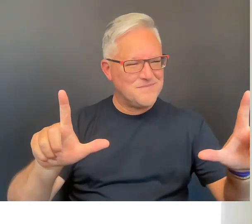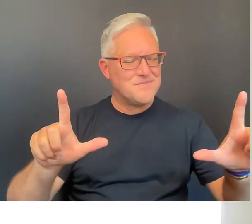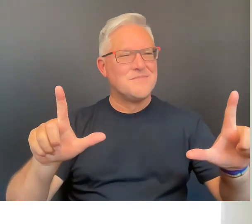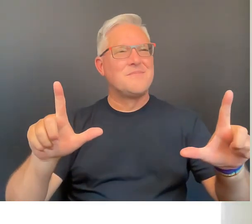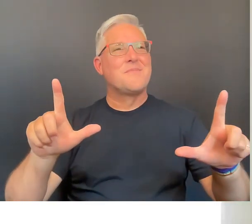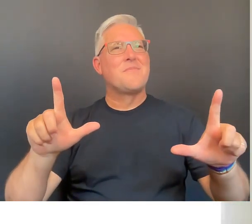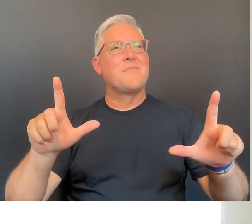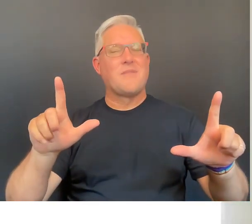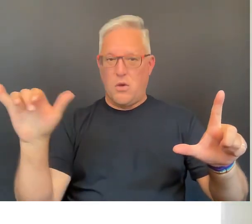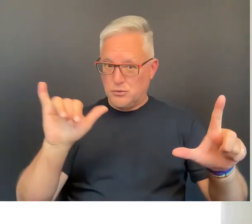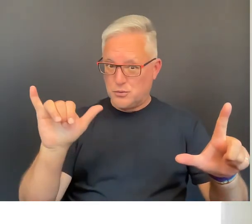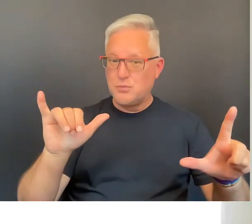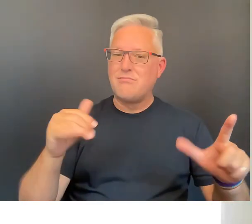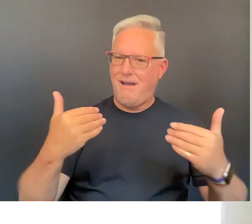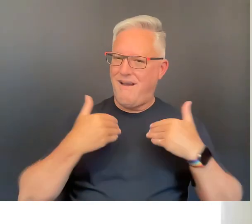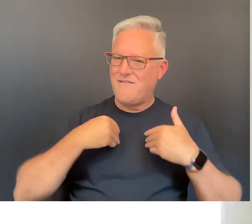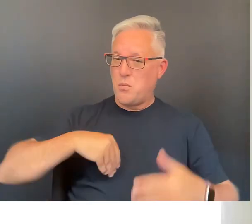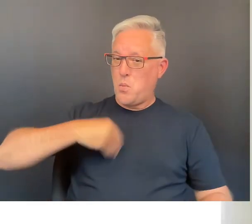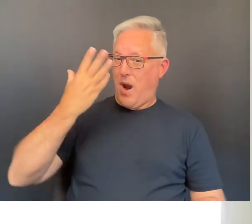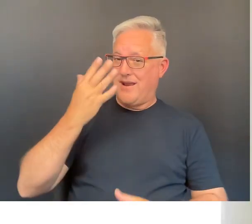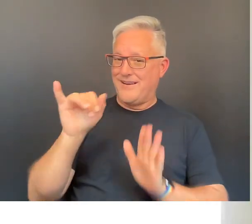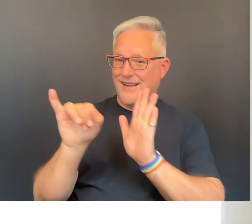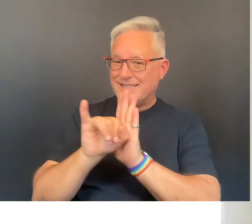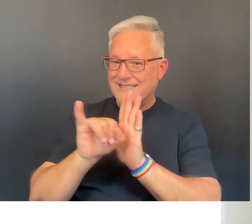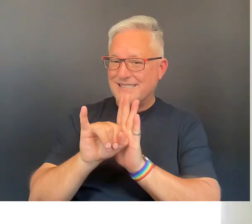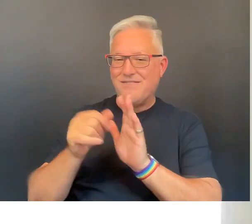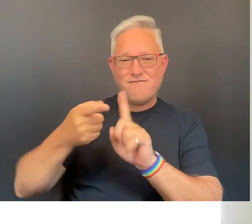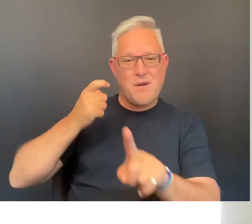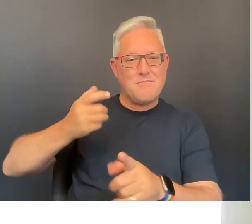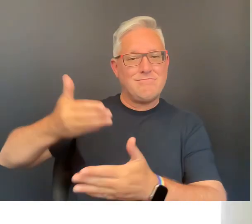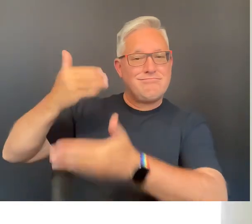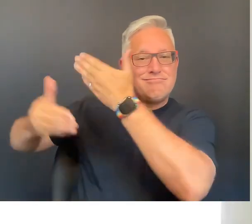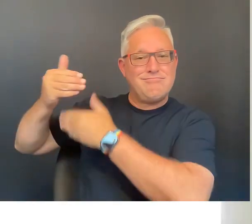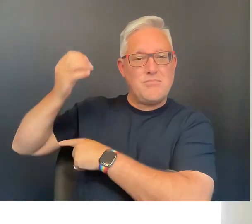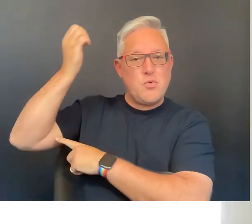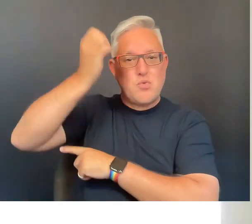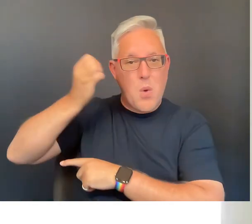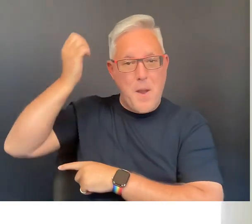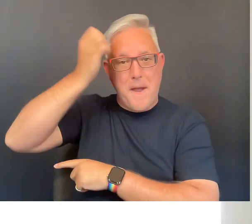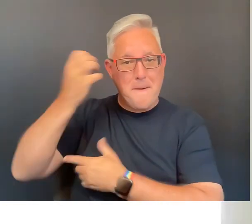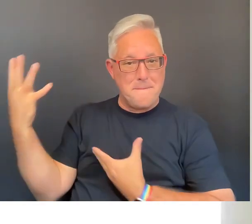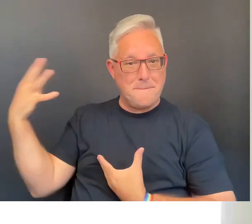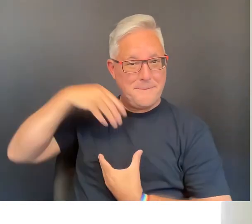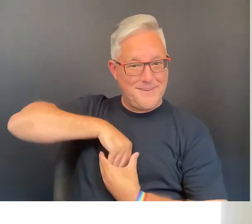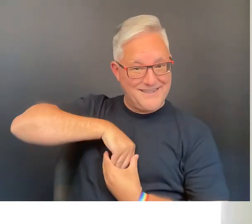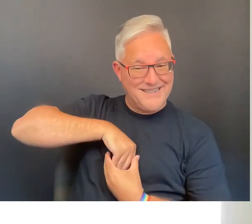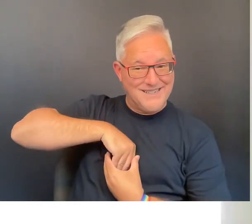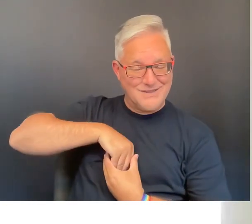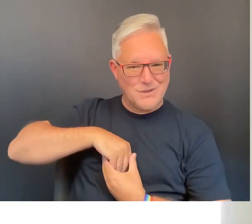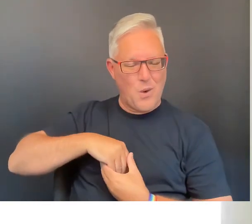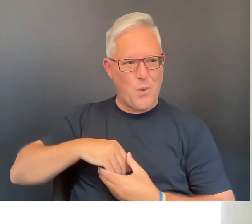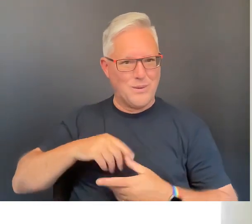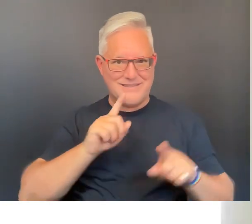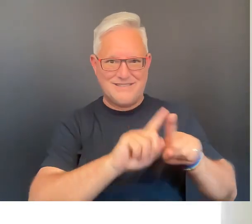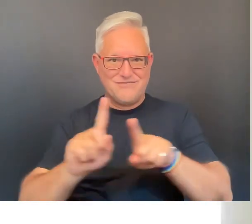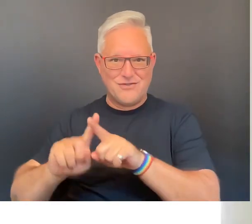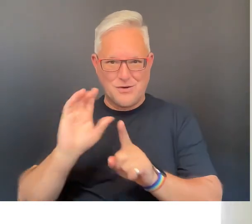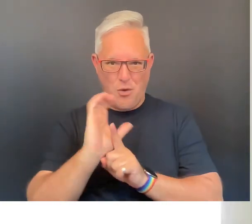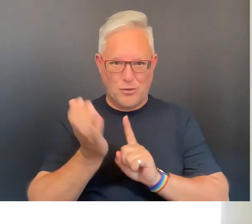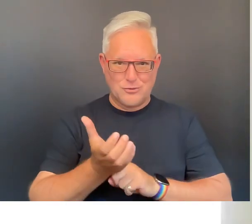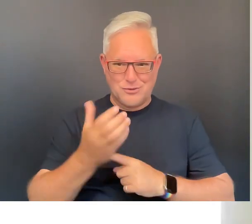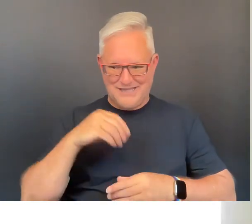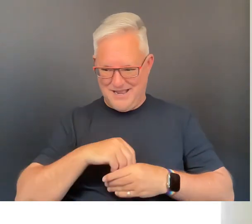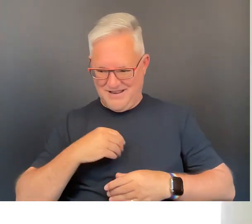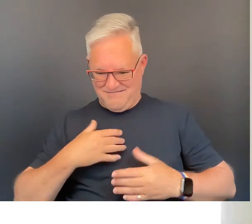having white identity, European descent, and so just the wrestling of cultures in